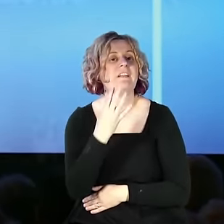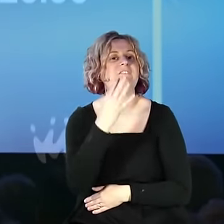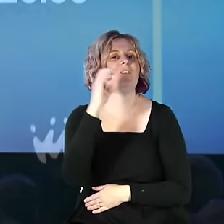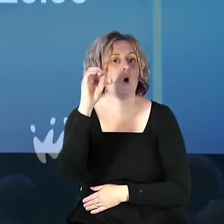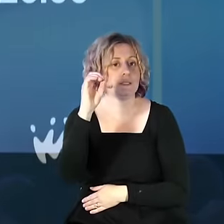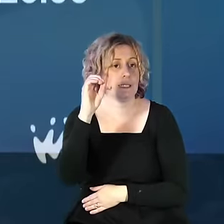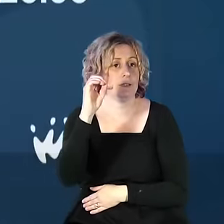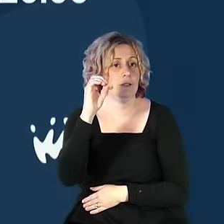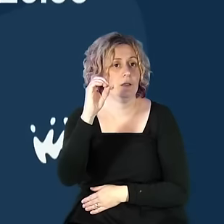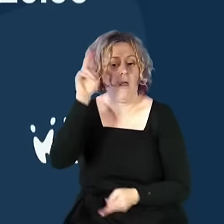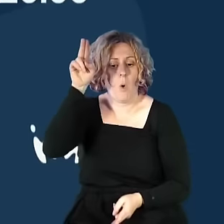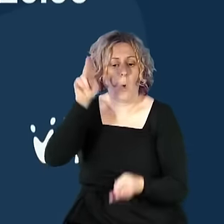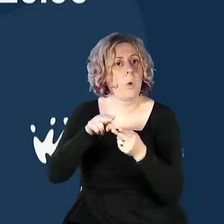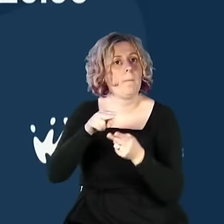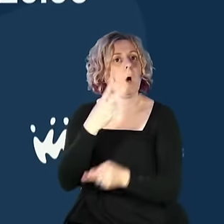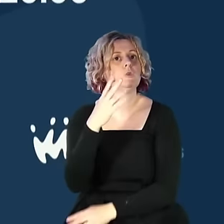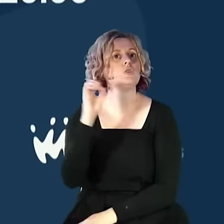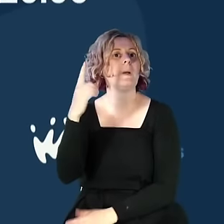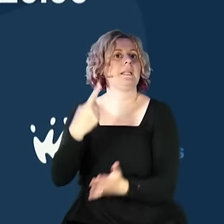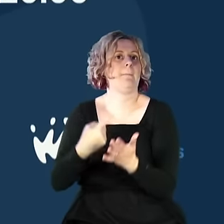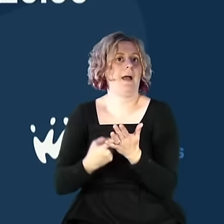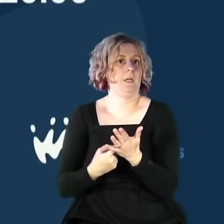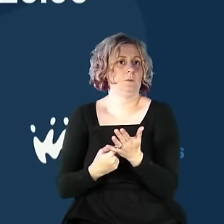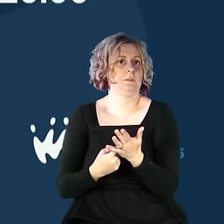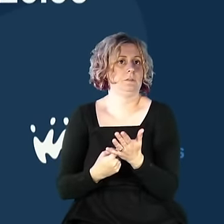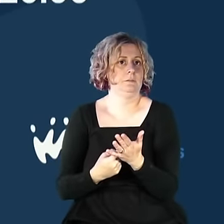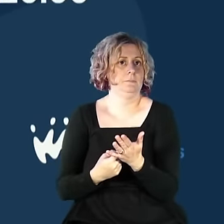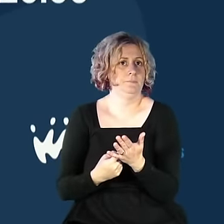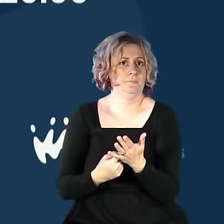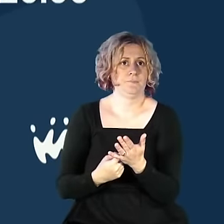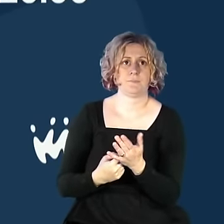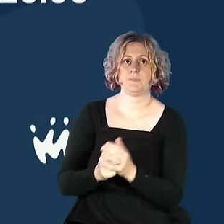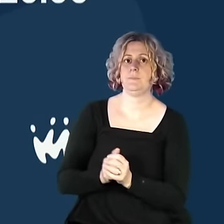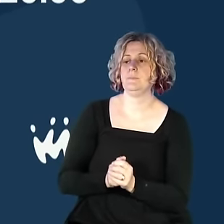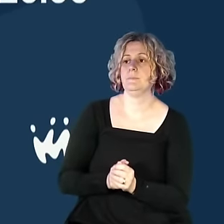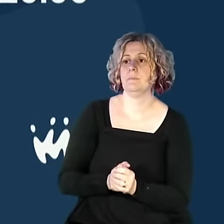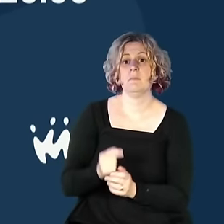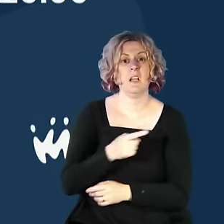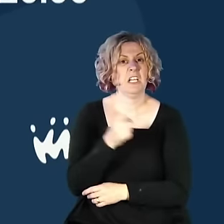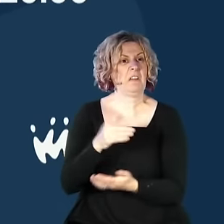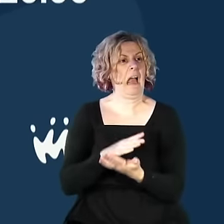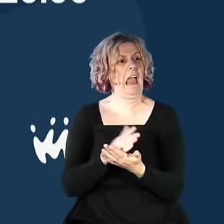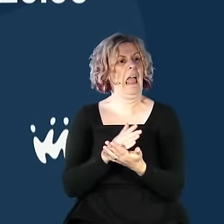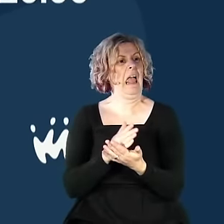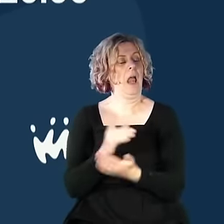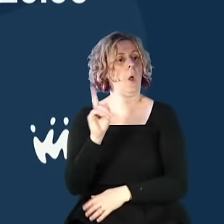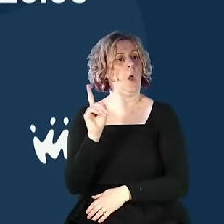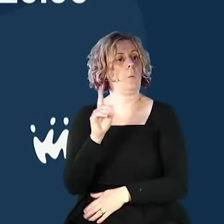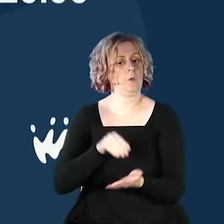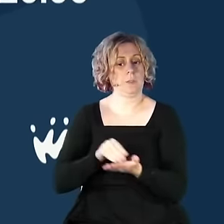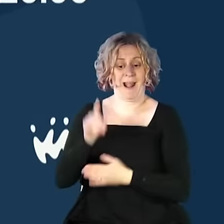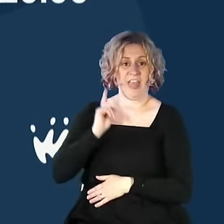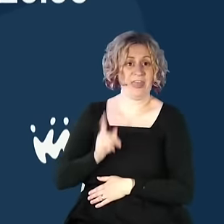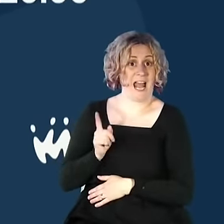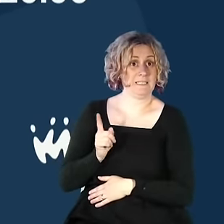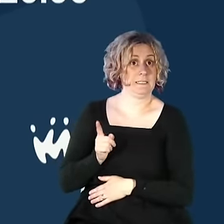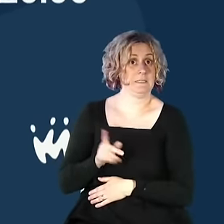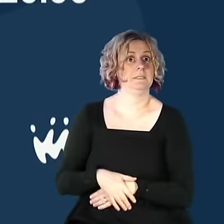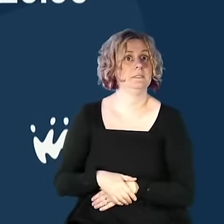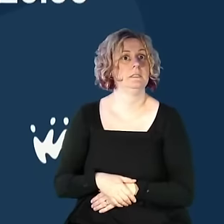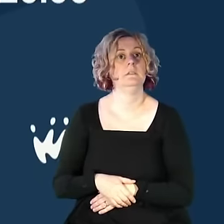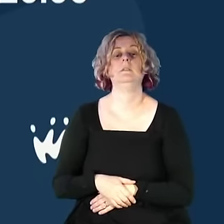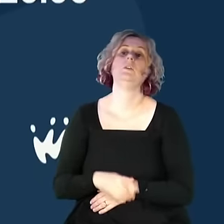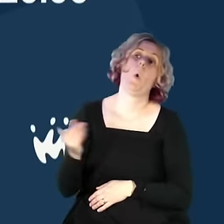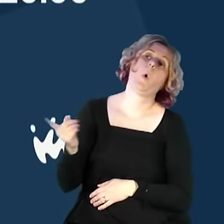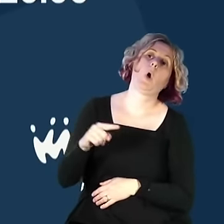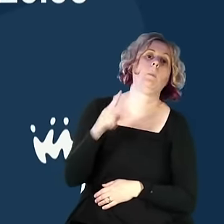idea that it hopefully isn't a hindrance in terms of price, and if you're not sure what to buy, the pack is the one to get. So come through,